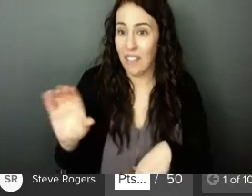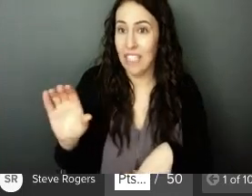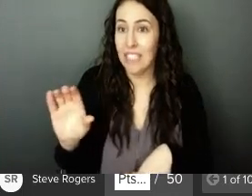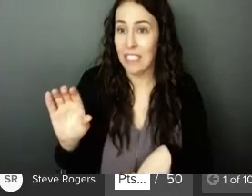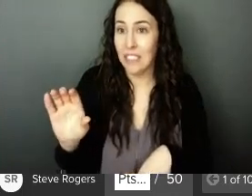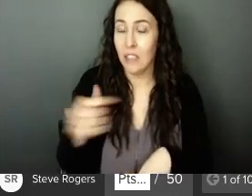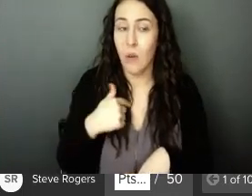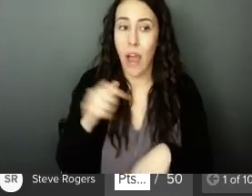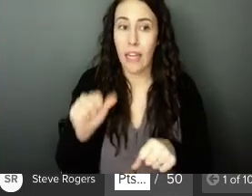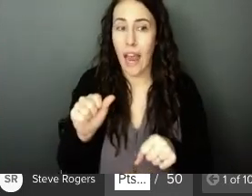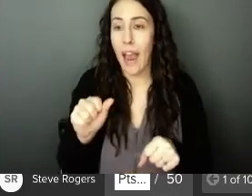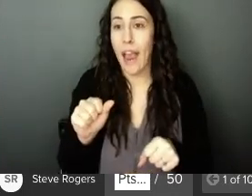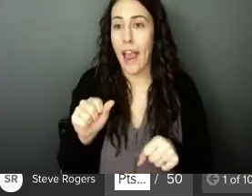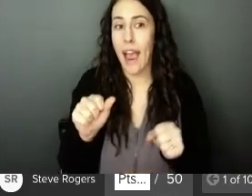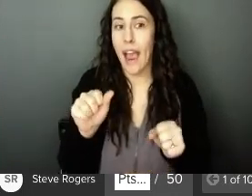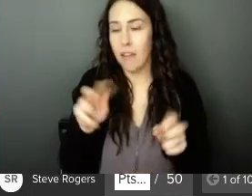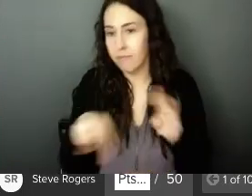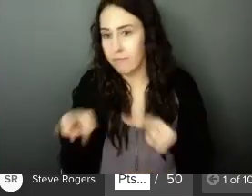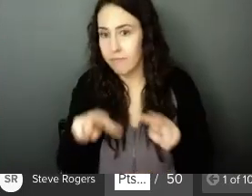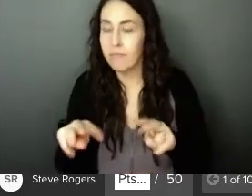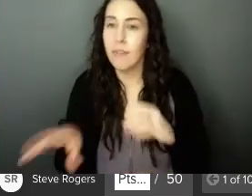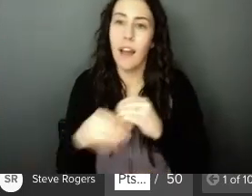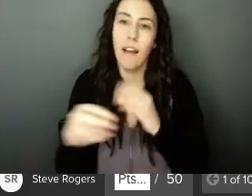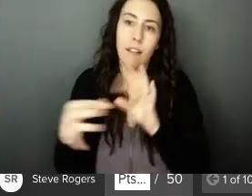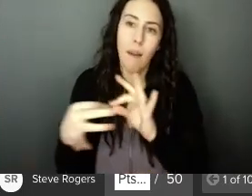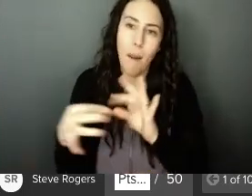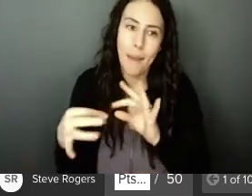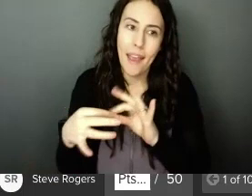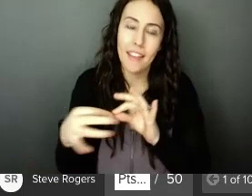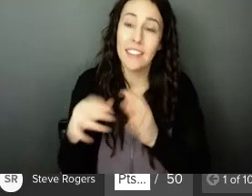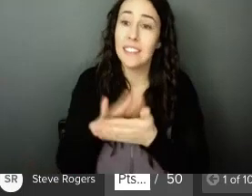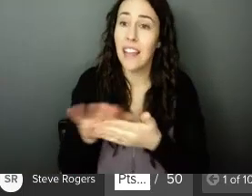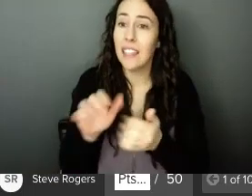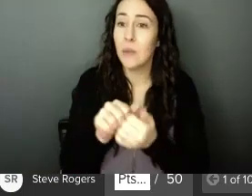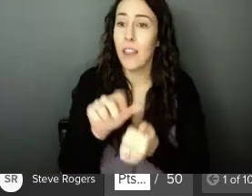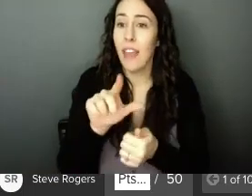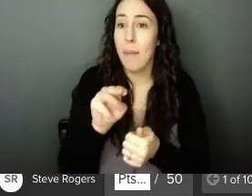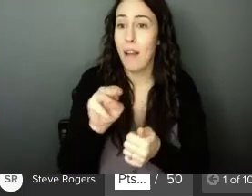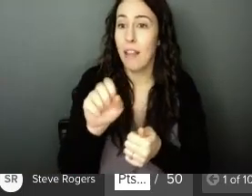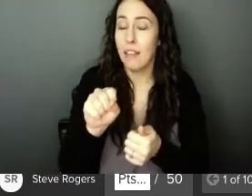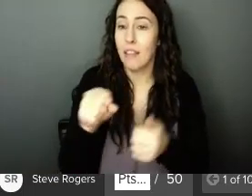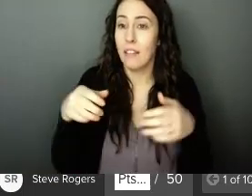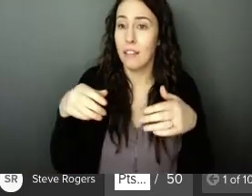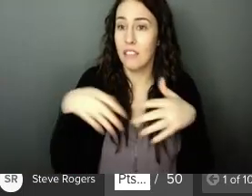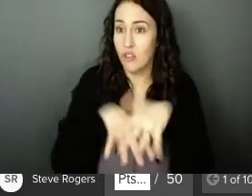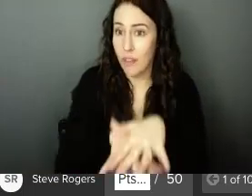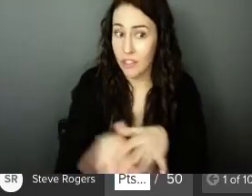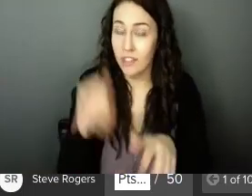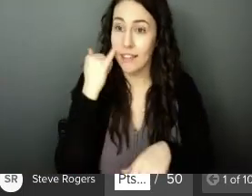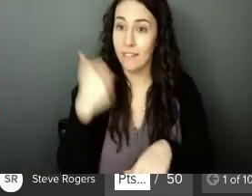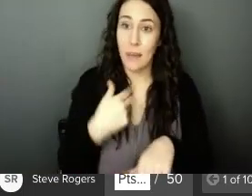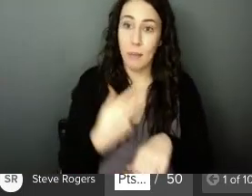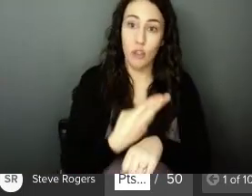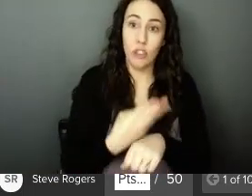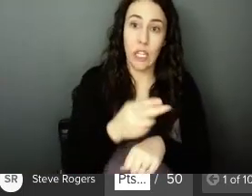can see that. I can add comments. The nice thing with the LMS integration as well is if I am using a rubric, then